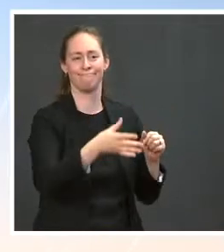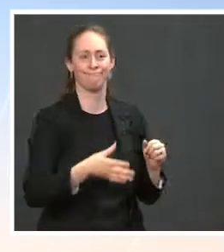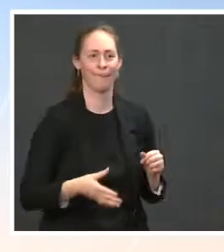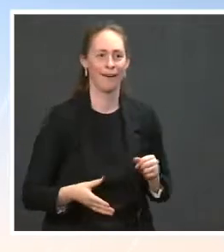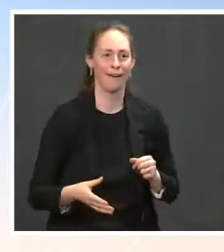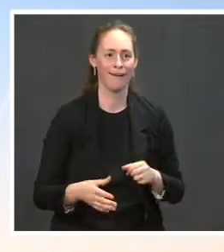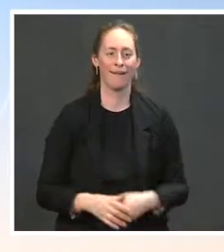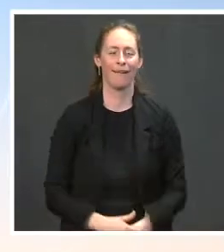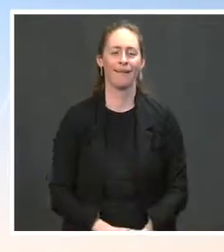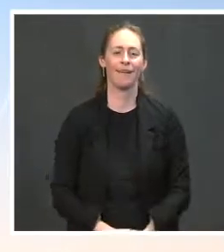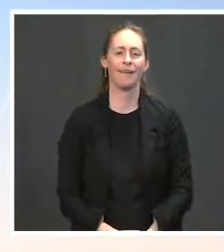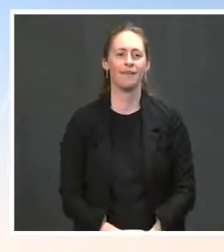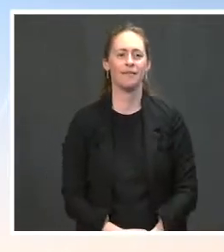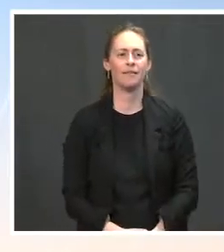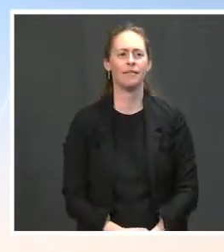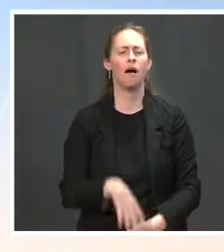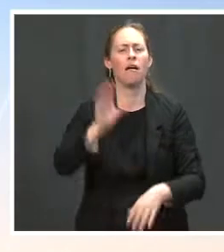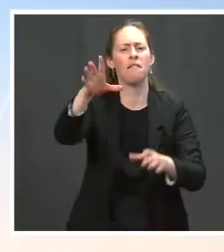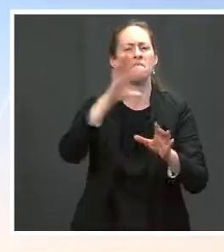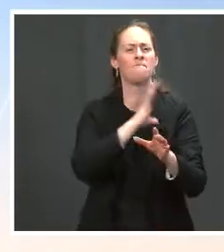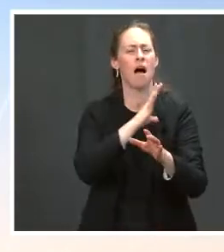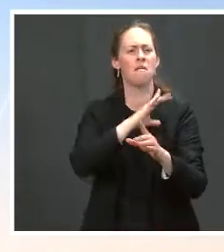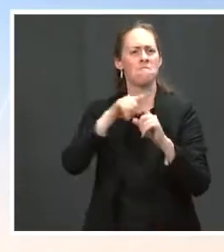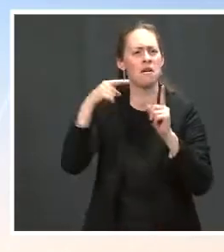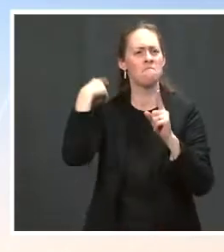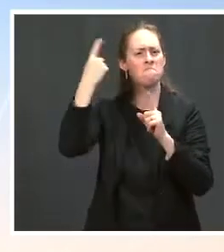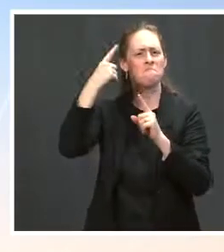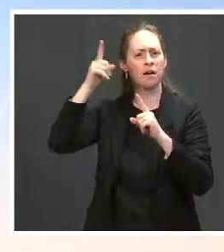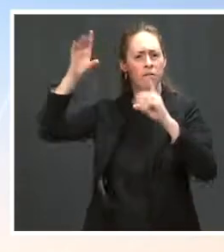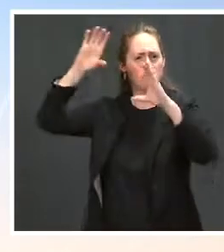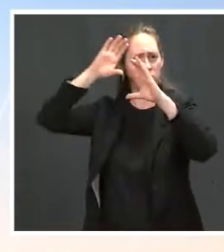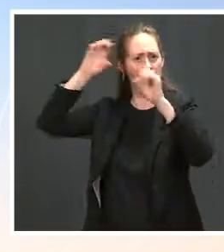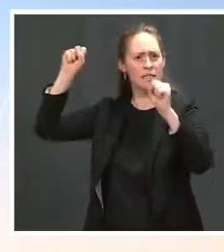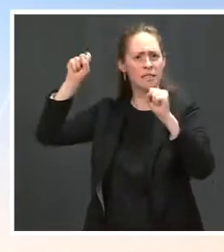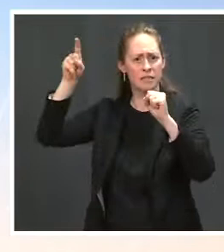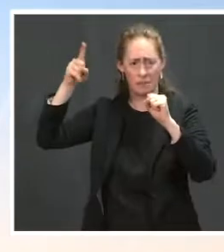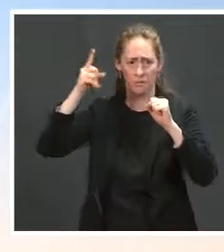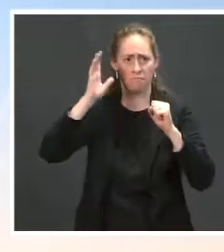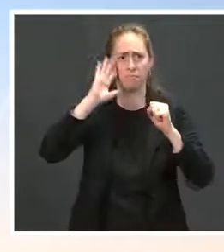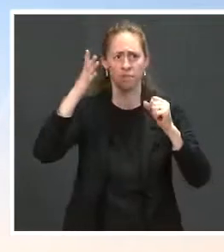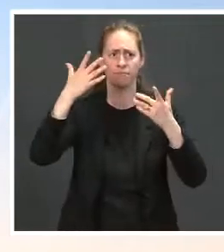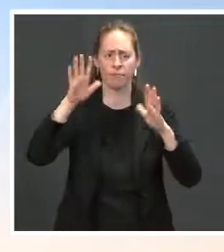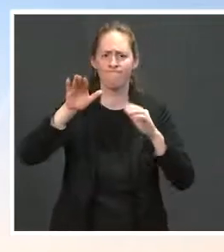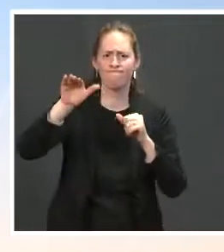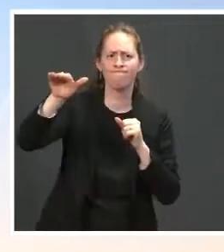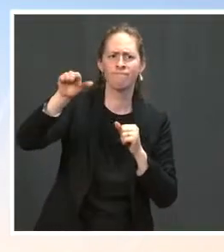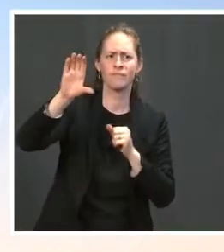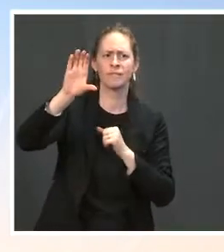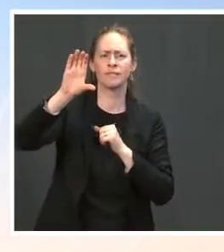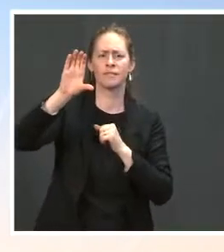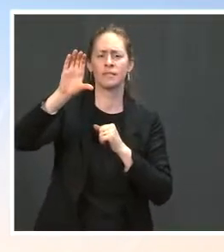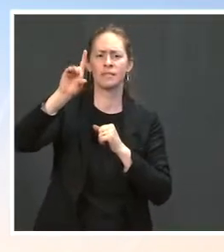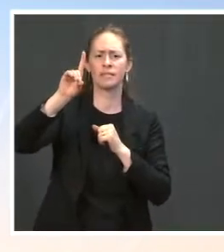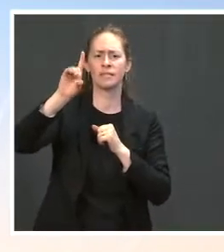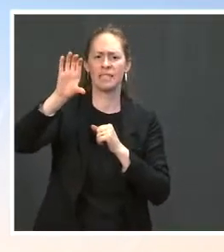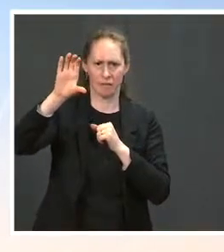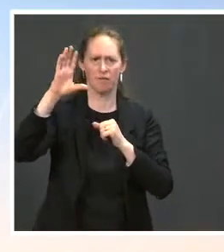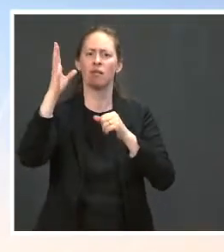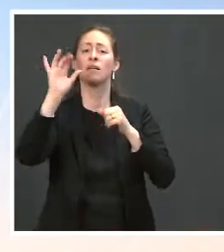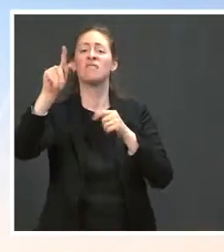an executive order calling for the CDC and Homeland Security to review Title 42. I was wondering if there's any update on that